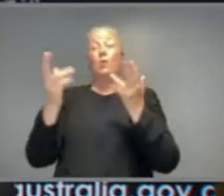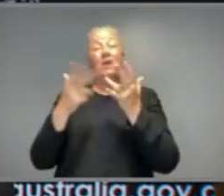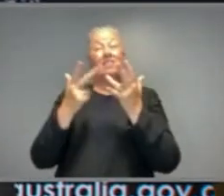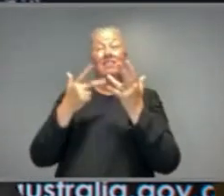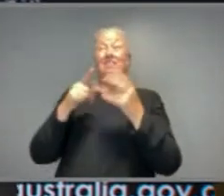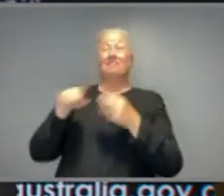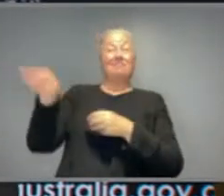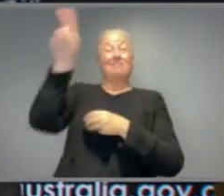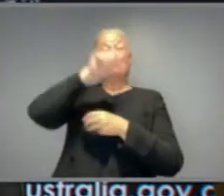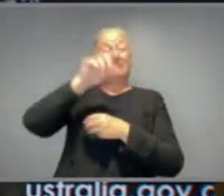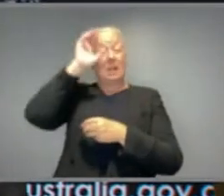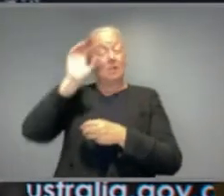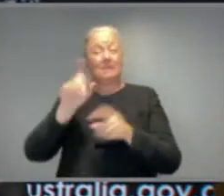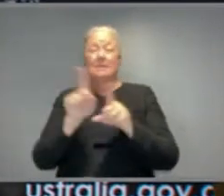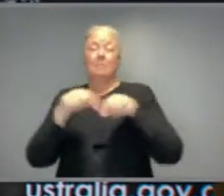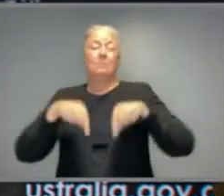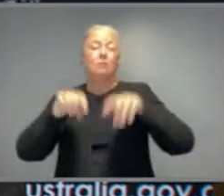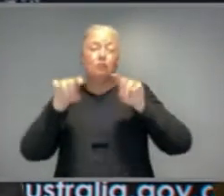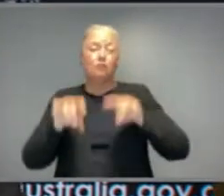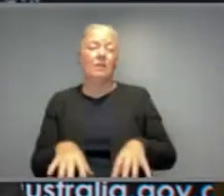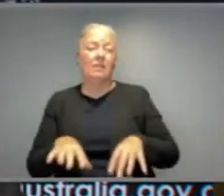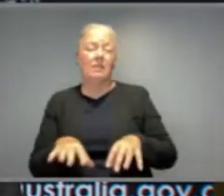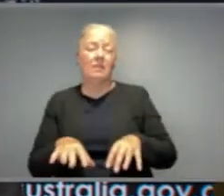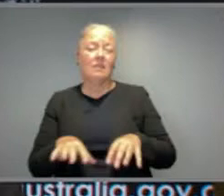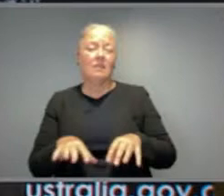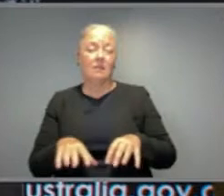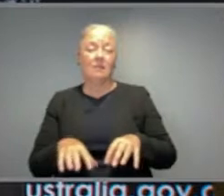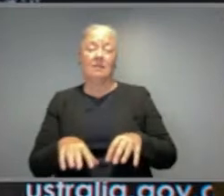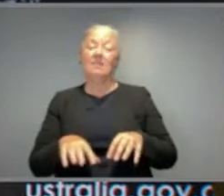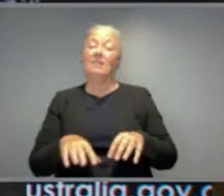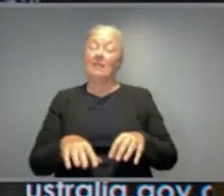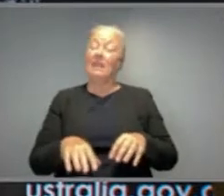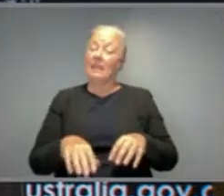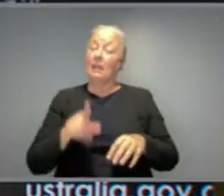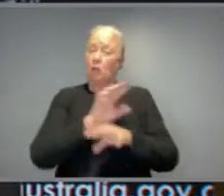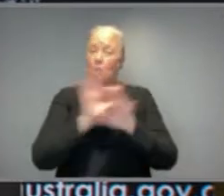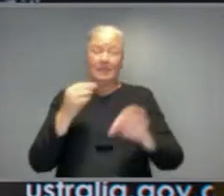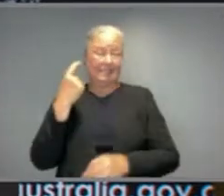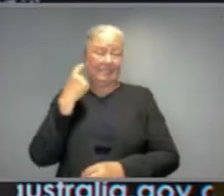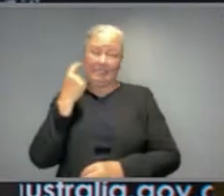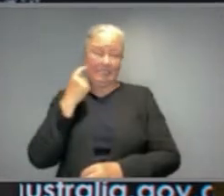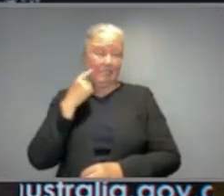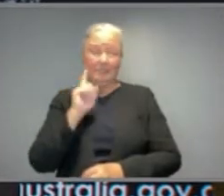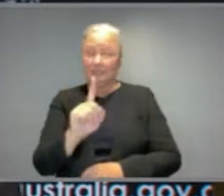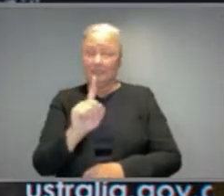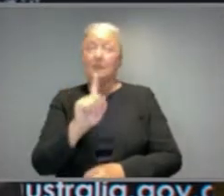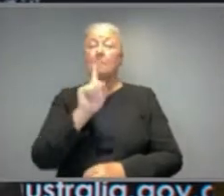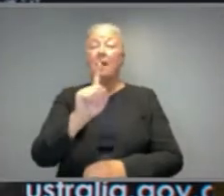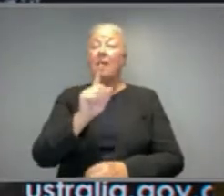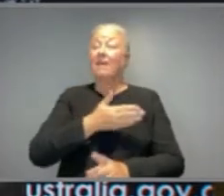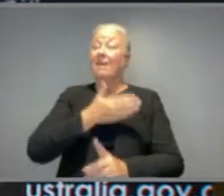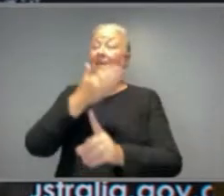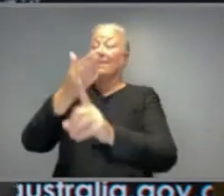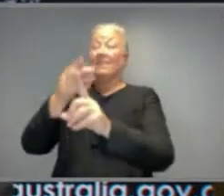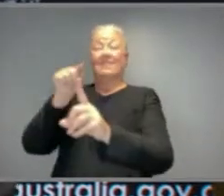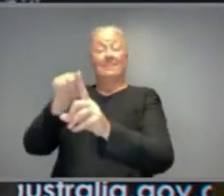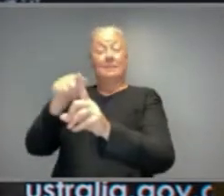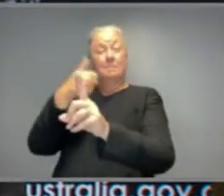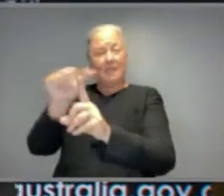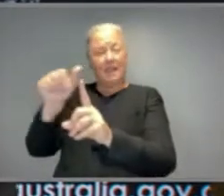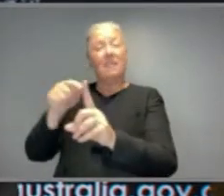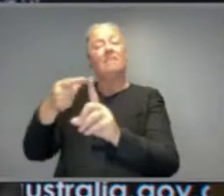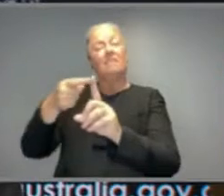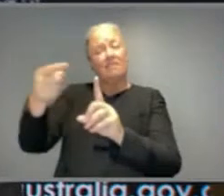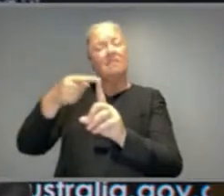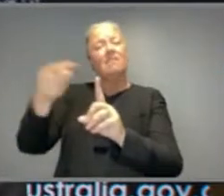great hope that we see in this modelling. It will be tough to get there, and after we get there, the vaccination will also continue to rise, but